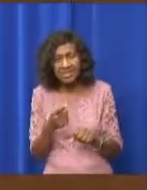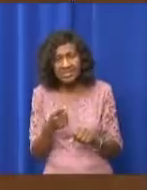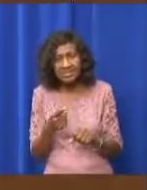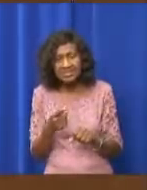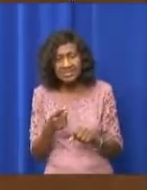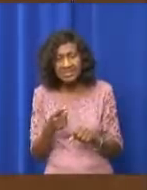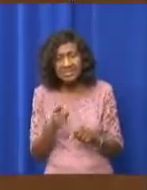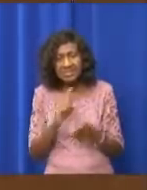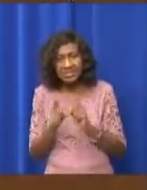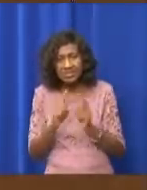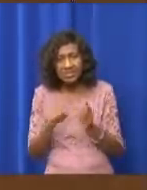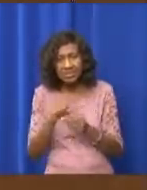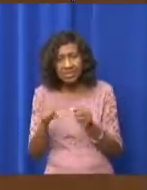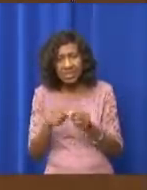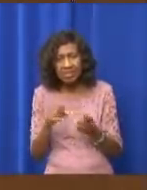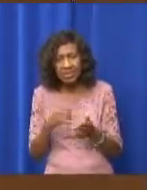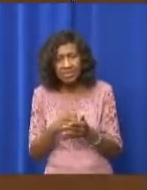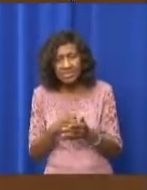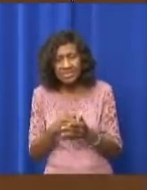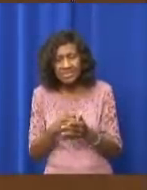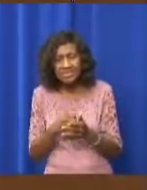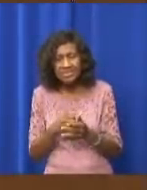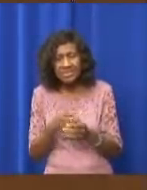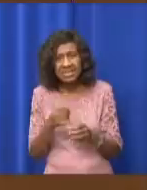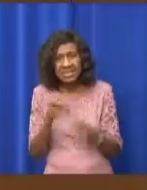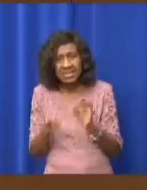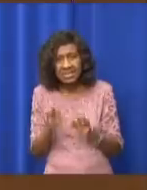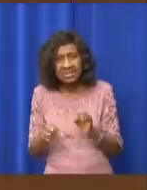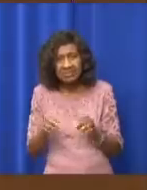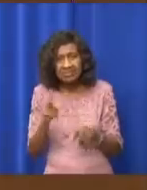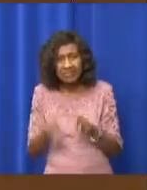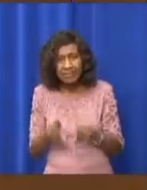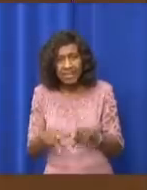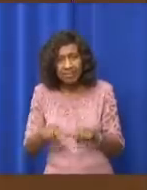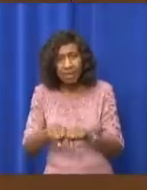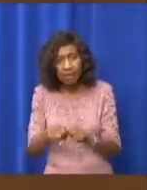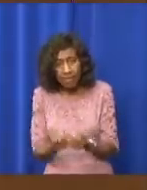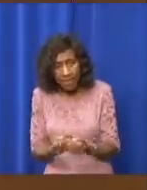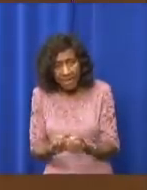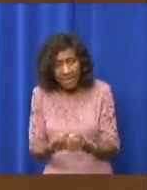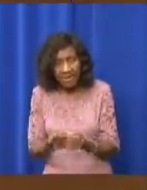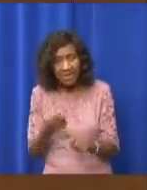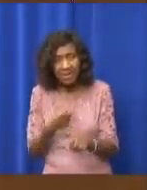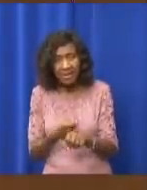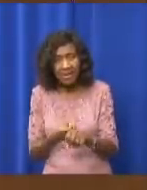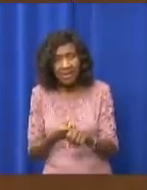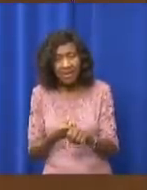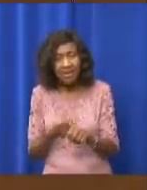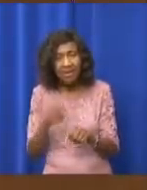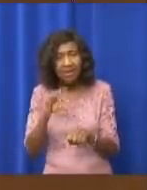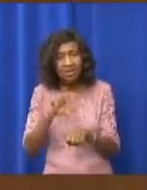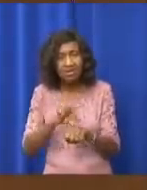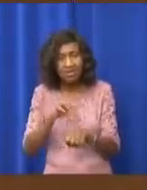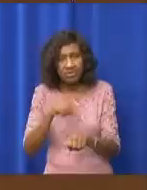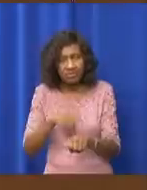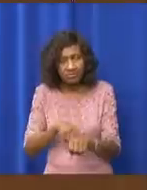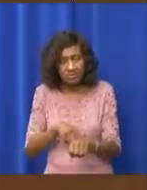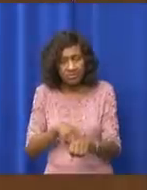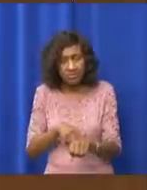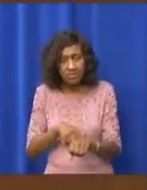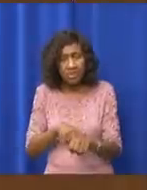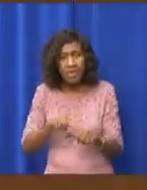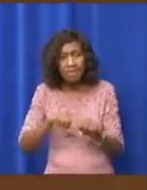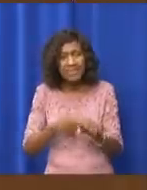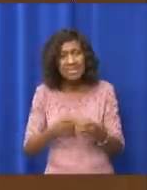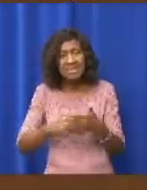yesterday that the prosecution for hard curfew will commence next Tuesday, 5 cases per hour and